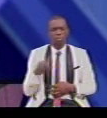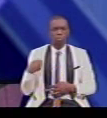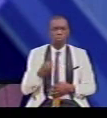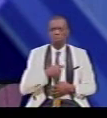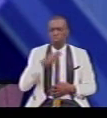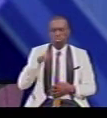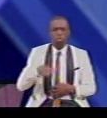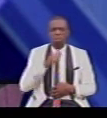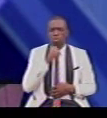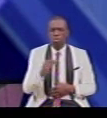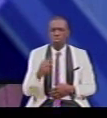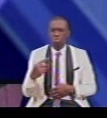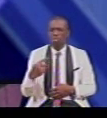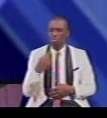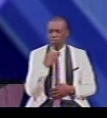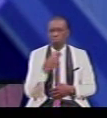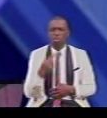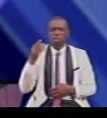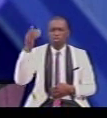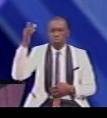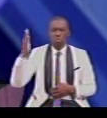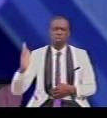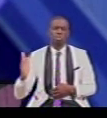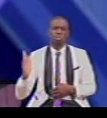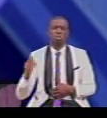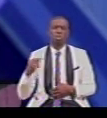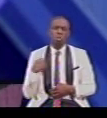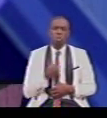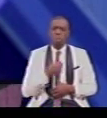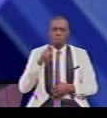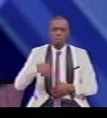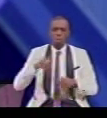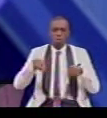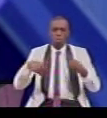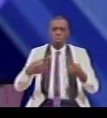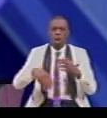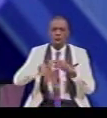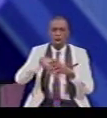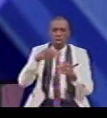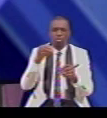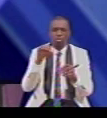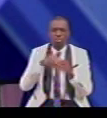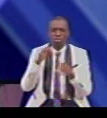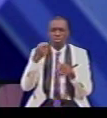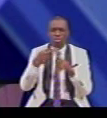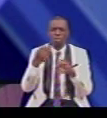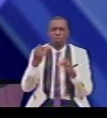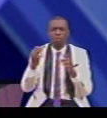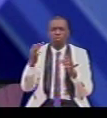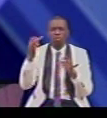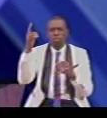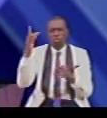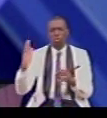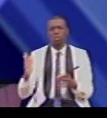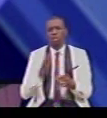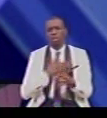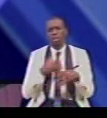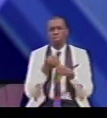him if we go out in his name we shall surely make it by his grace